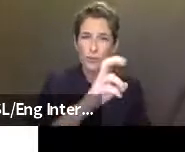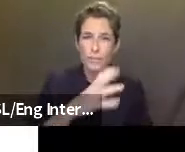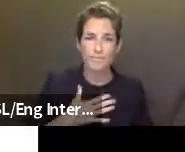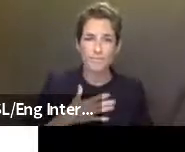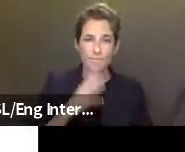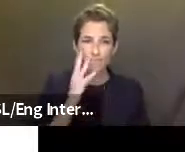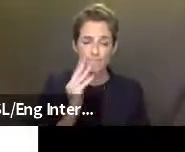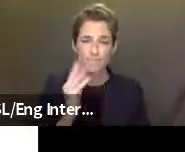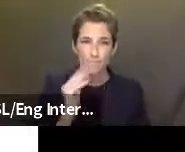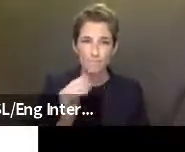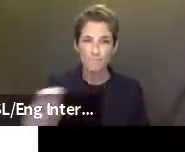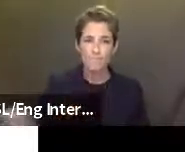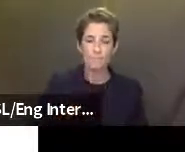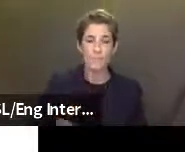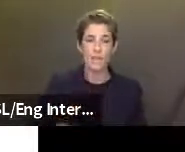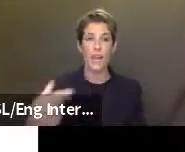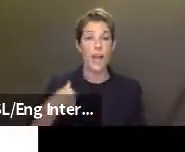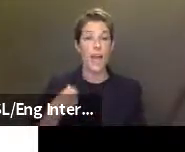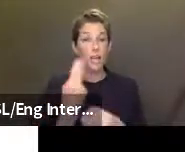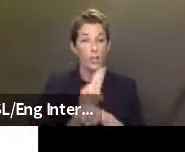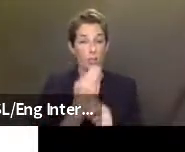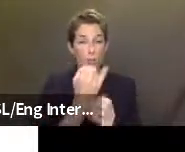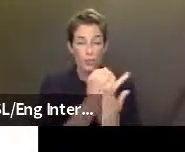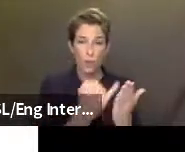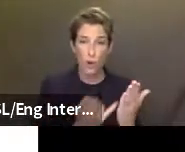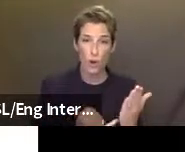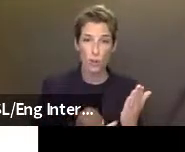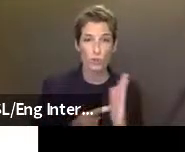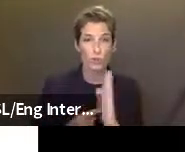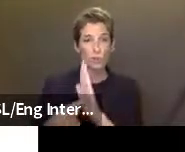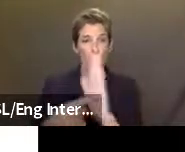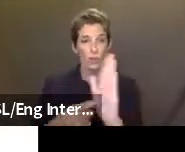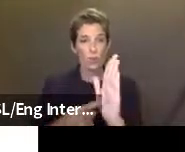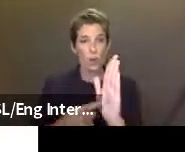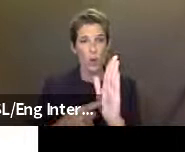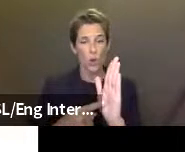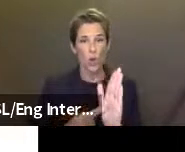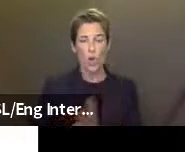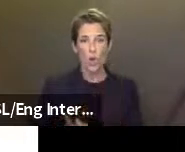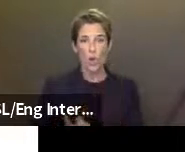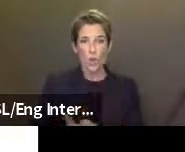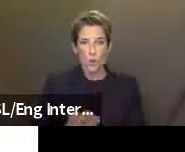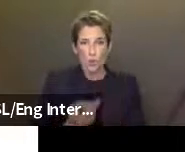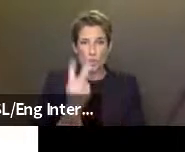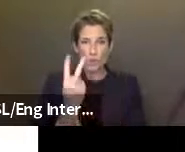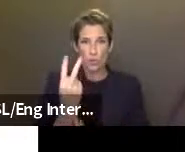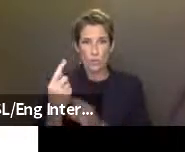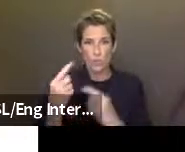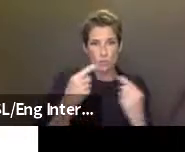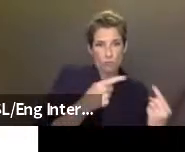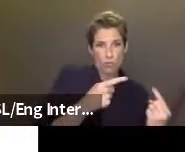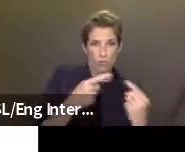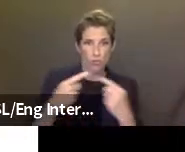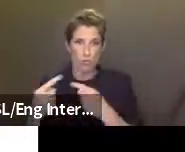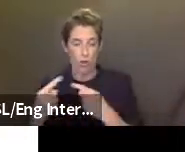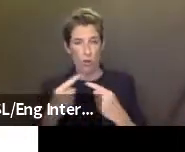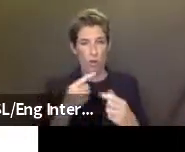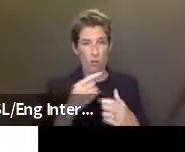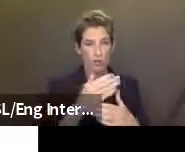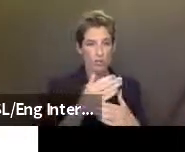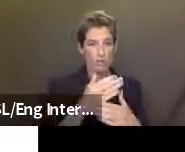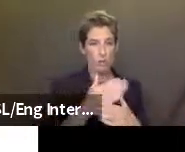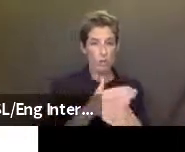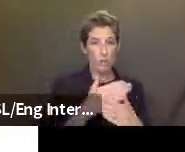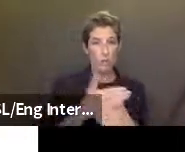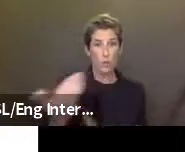imagery enables me to explore the tension between my pre-trauma senses of pride and agency versus the guilt I felt